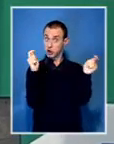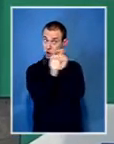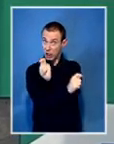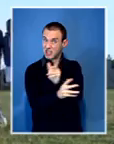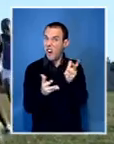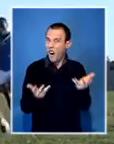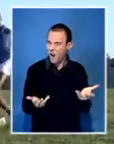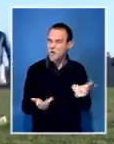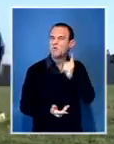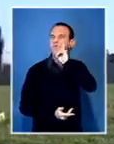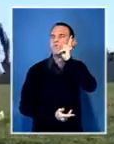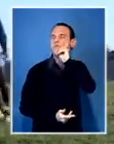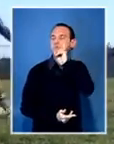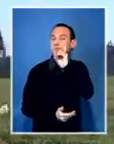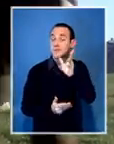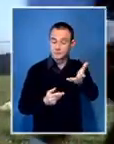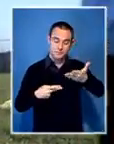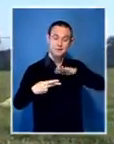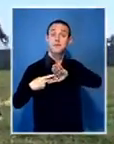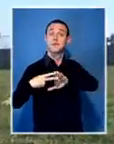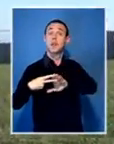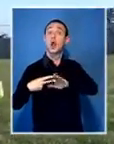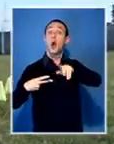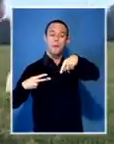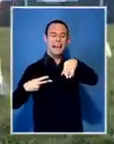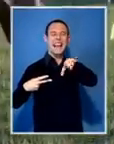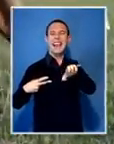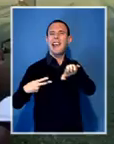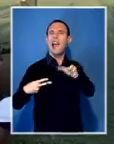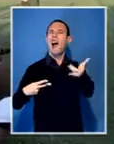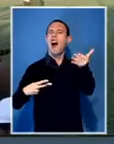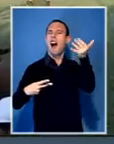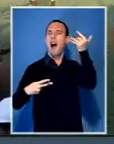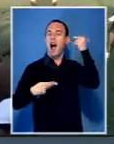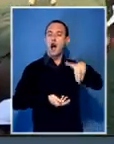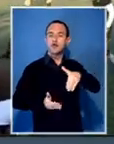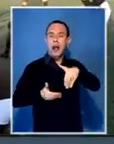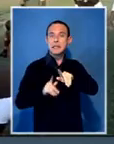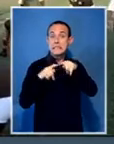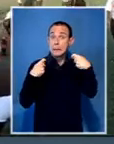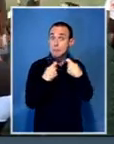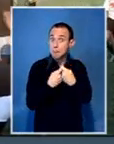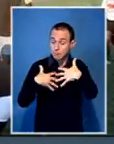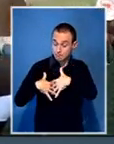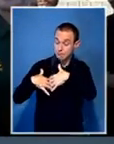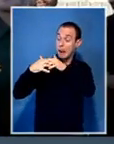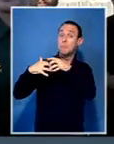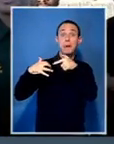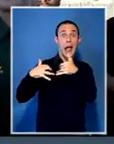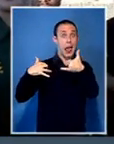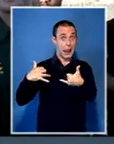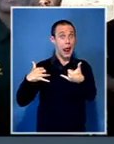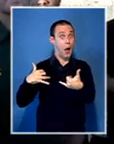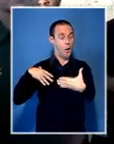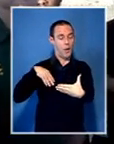Africa. Port Elizabeth's oldest rugby team, once spurned by other clubs, is now taking part